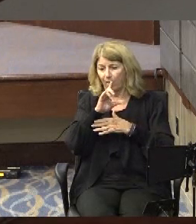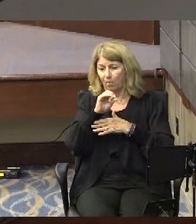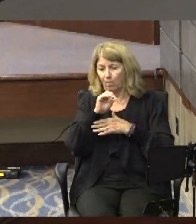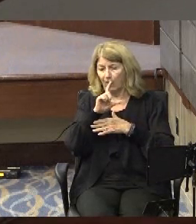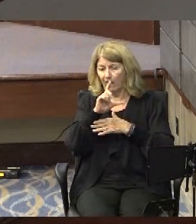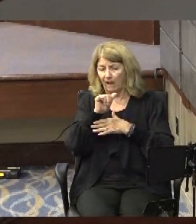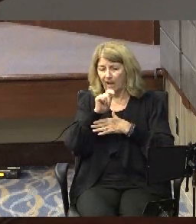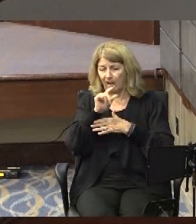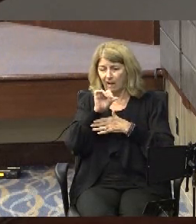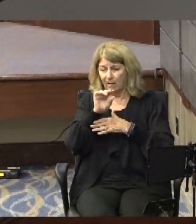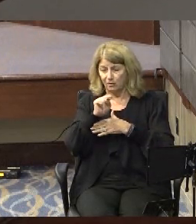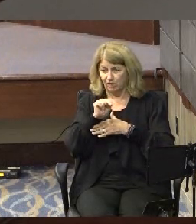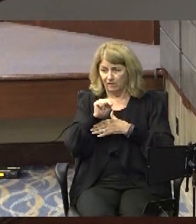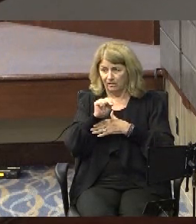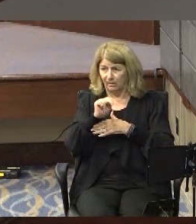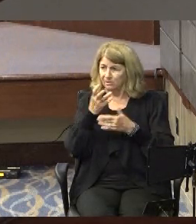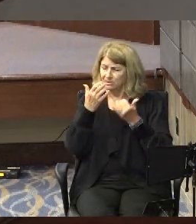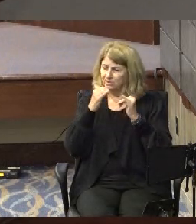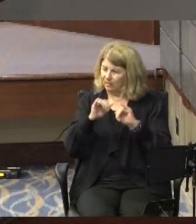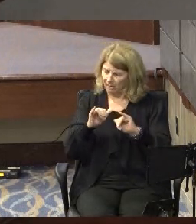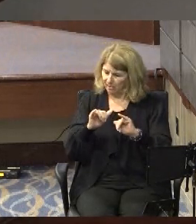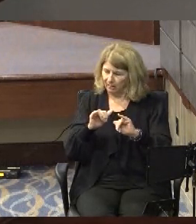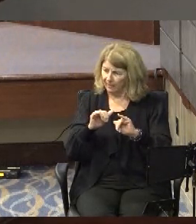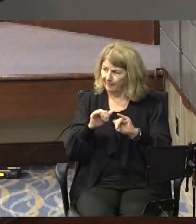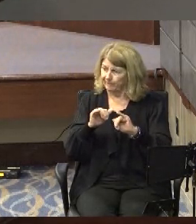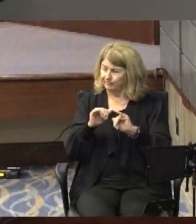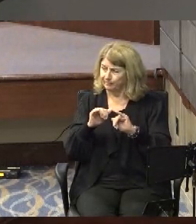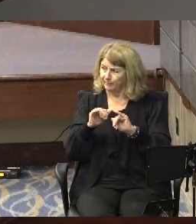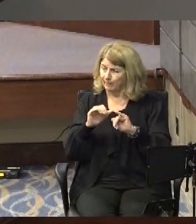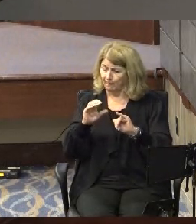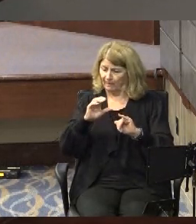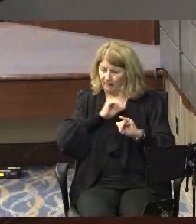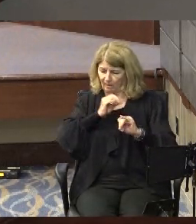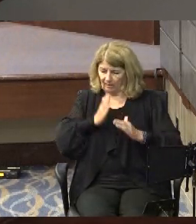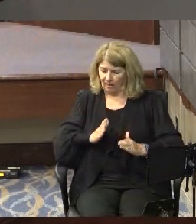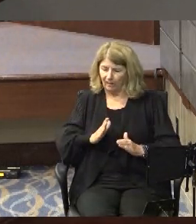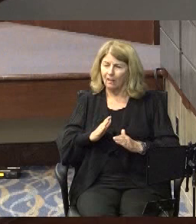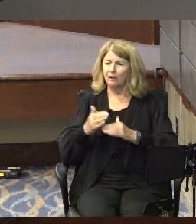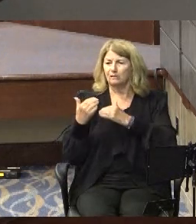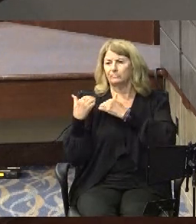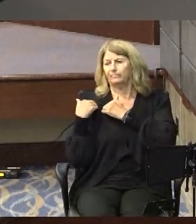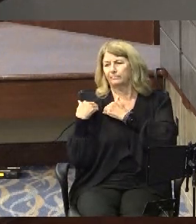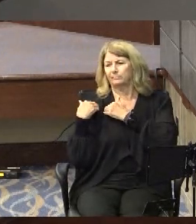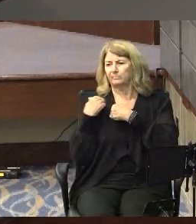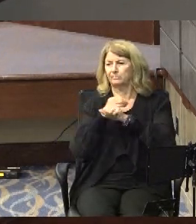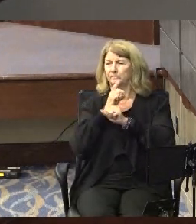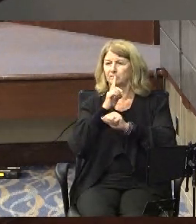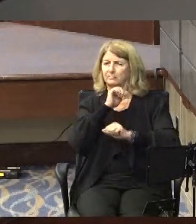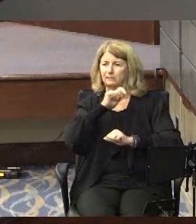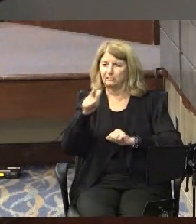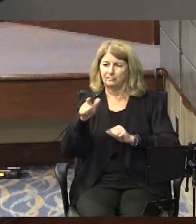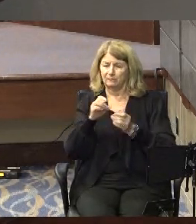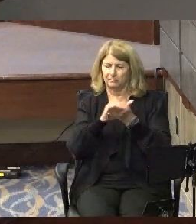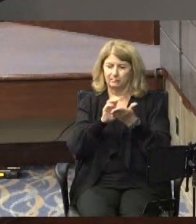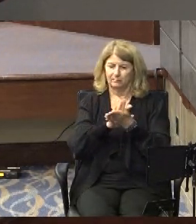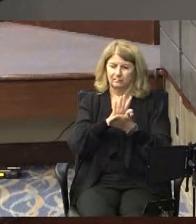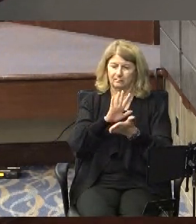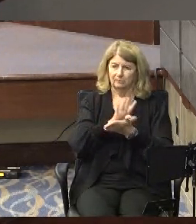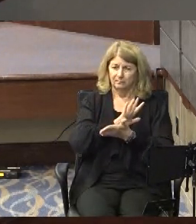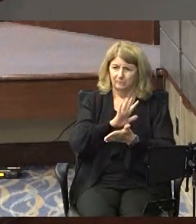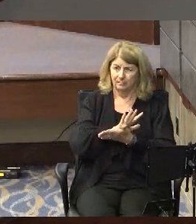The house is still in violation. The owner is responsible to make sure that all the documentation